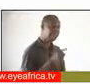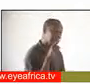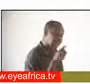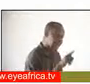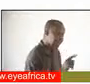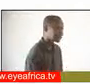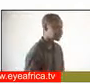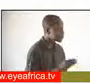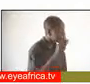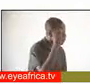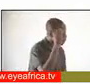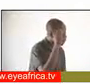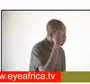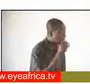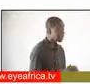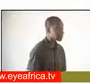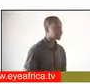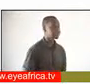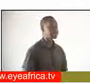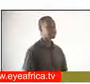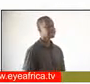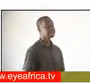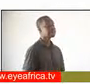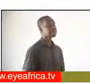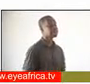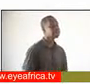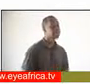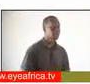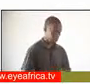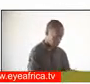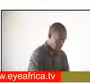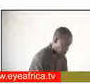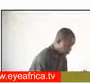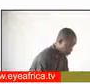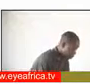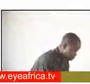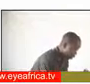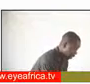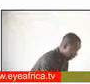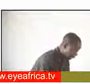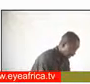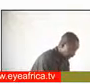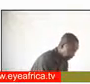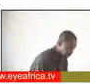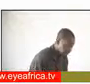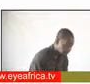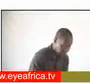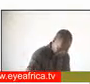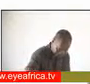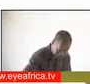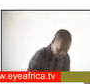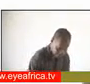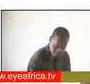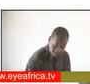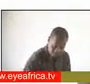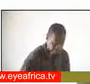that we should remember to wash our hands with clean